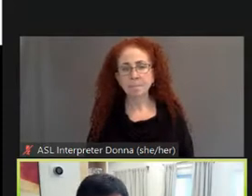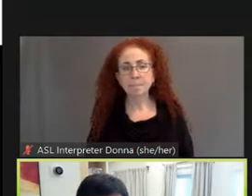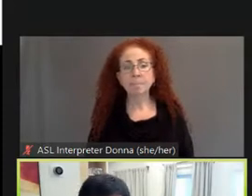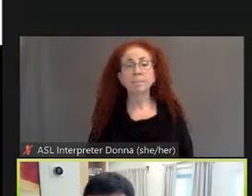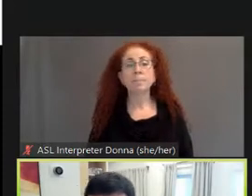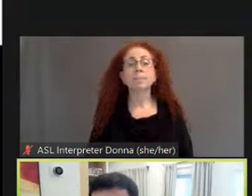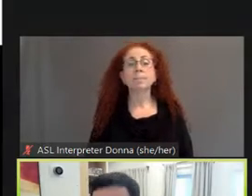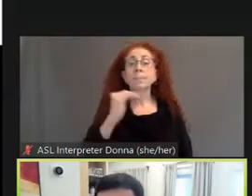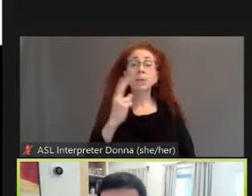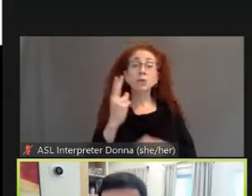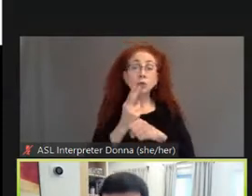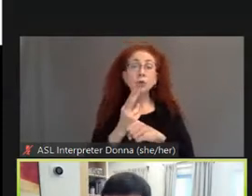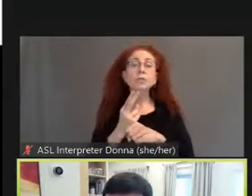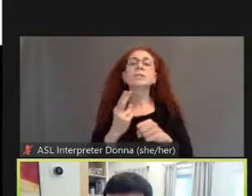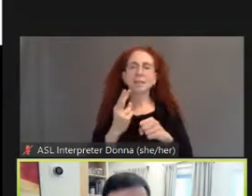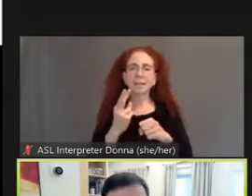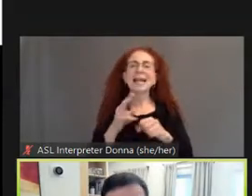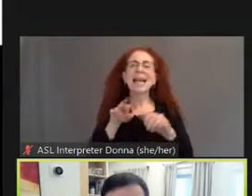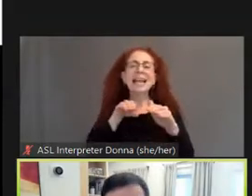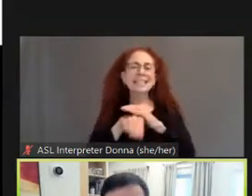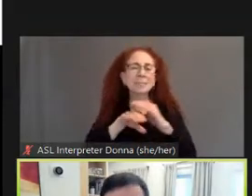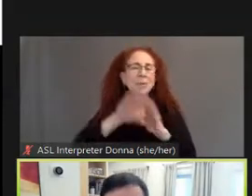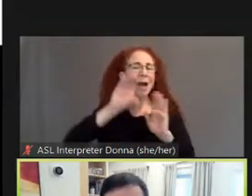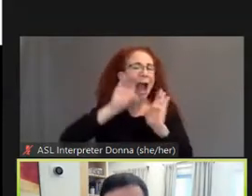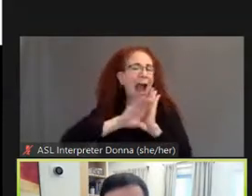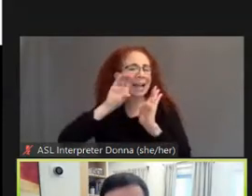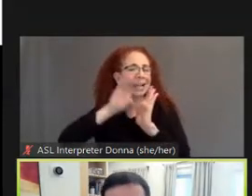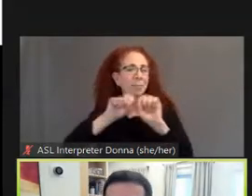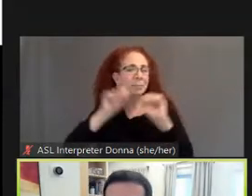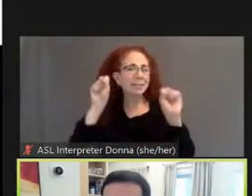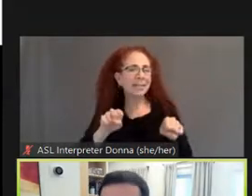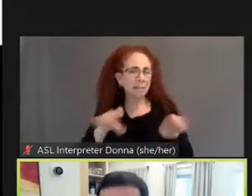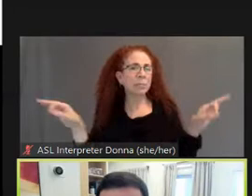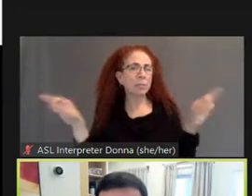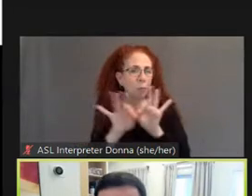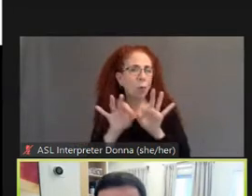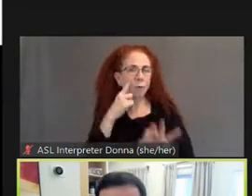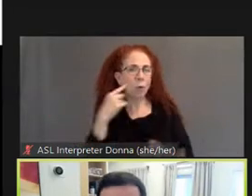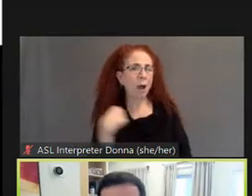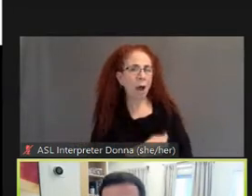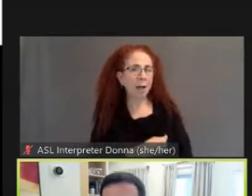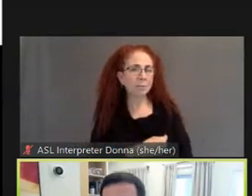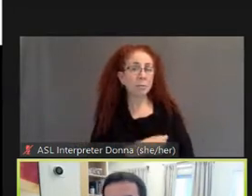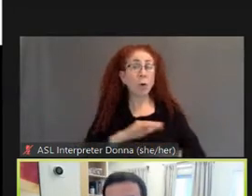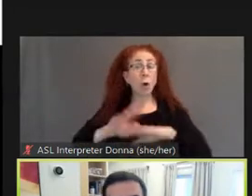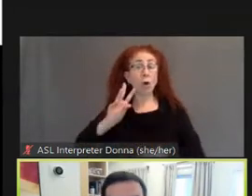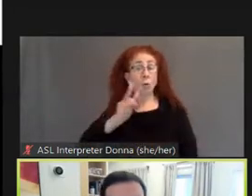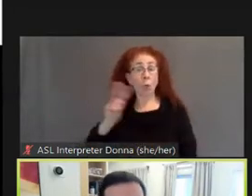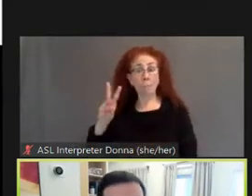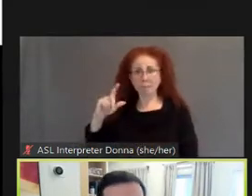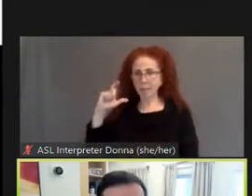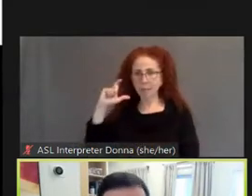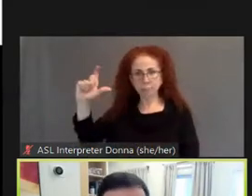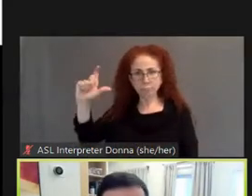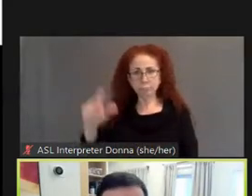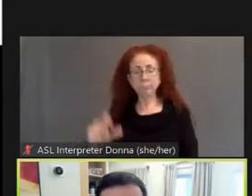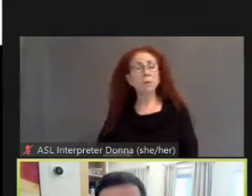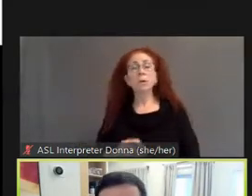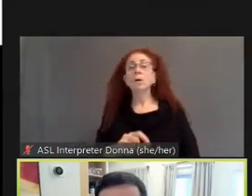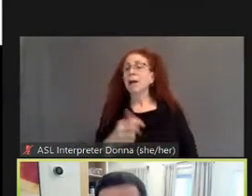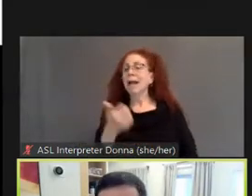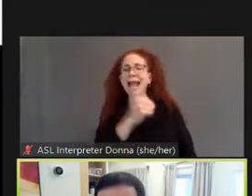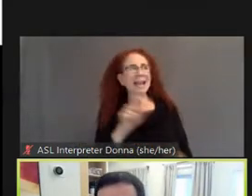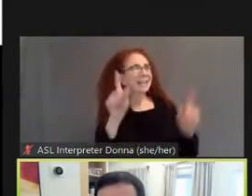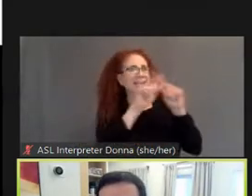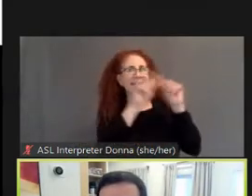Utilizing the accessibility icon system has been important for us, including that on our website, on all of our marquees that